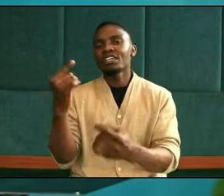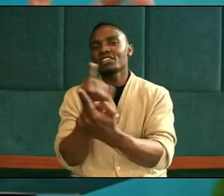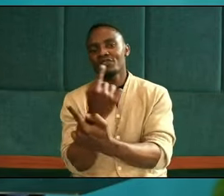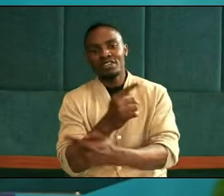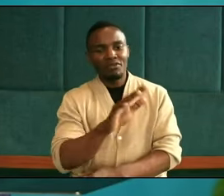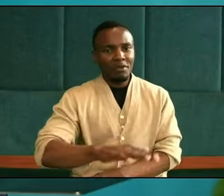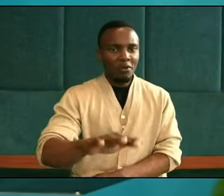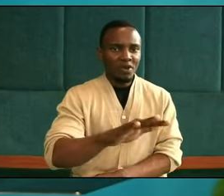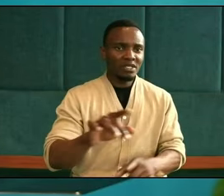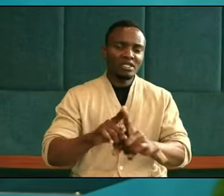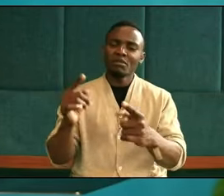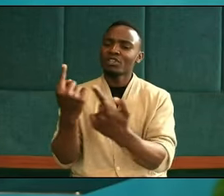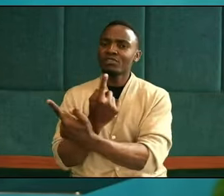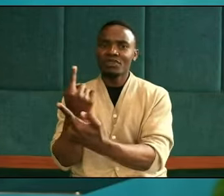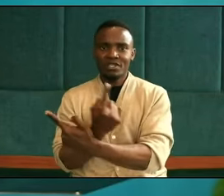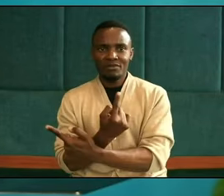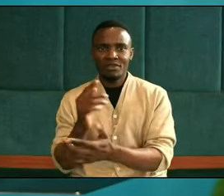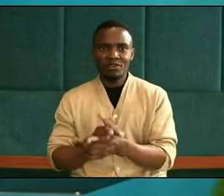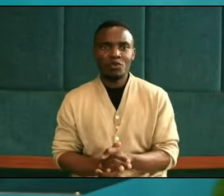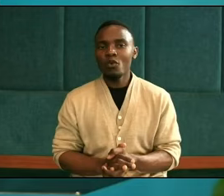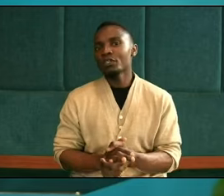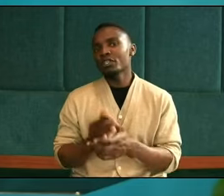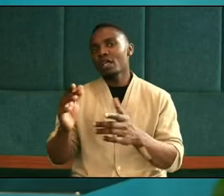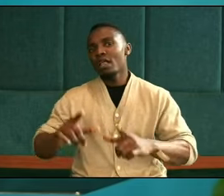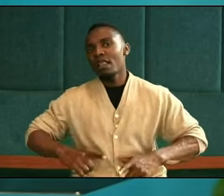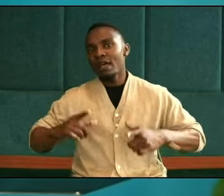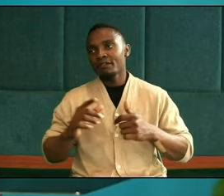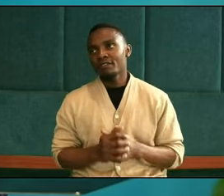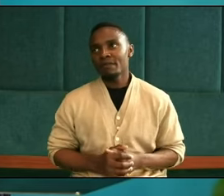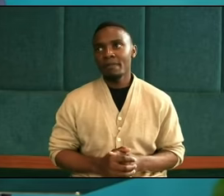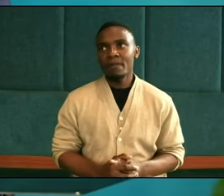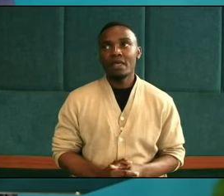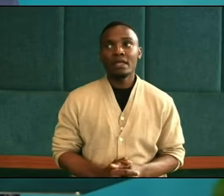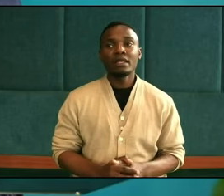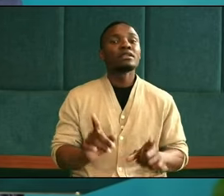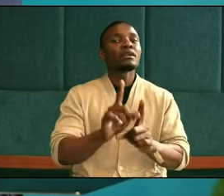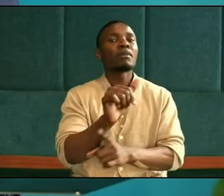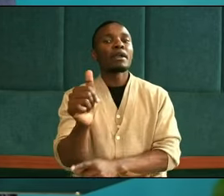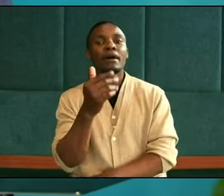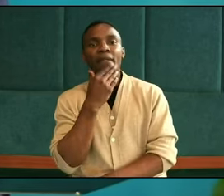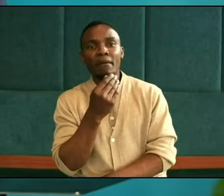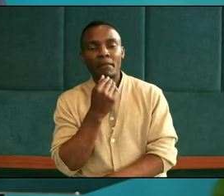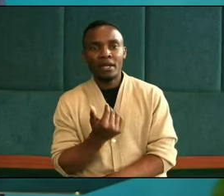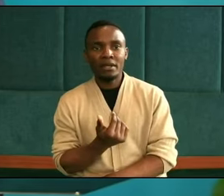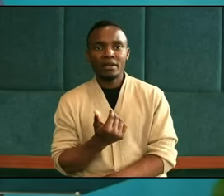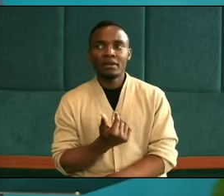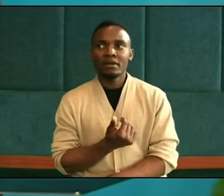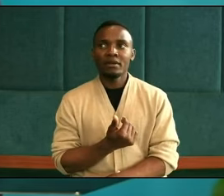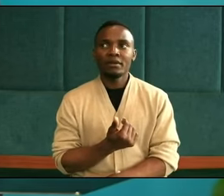fields, in different walks of life. Wilkinson, in his book, The Prayer of Jabez, calls